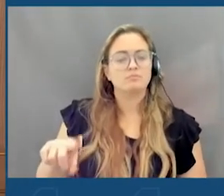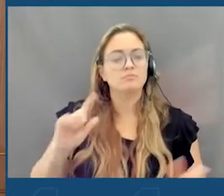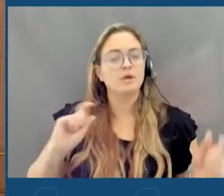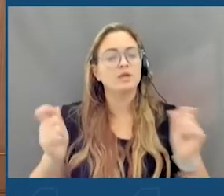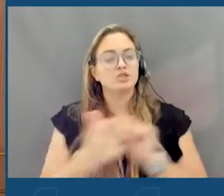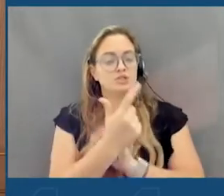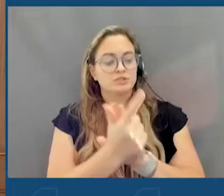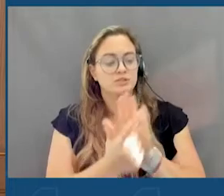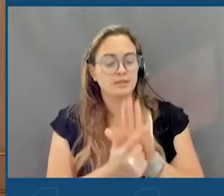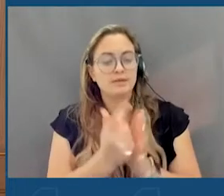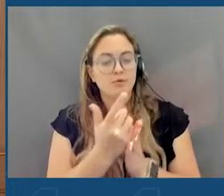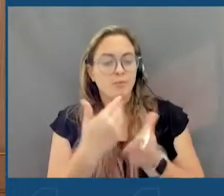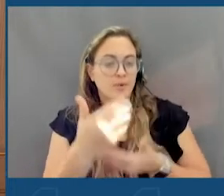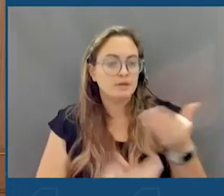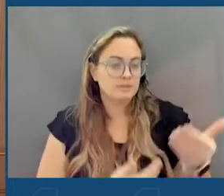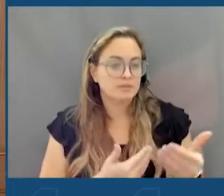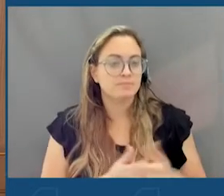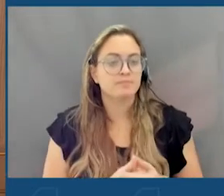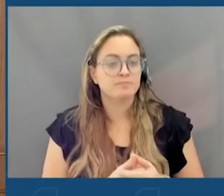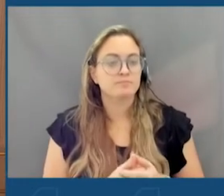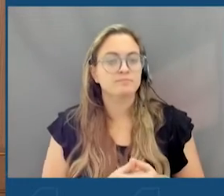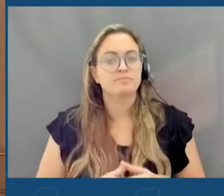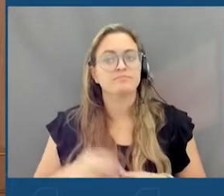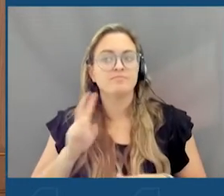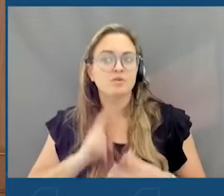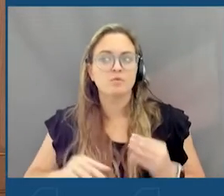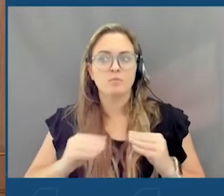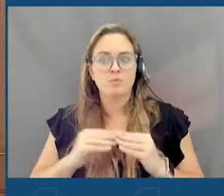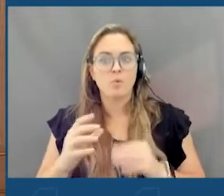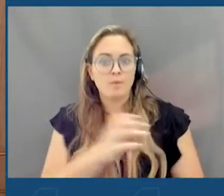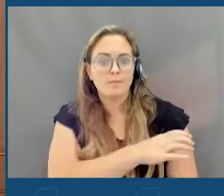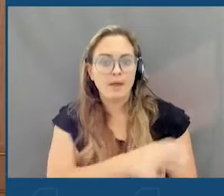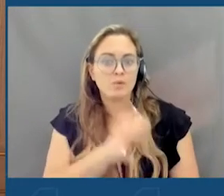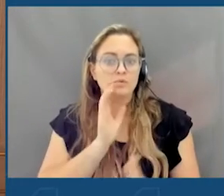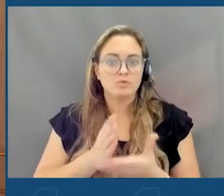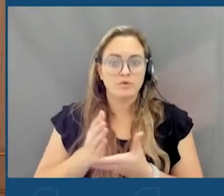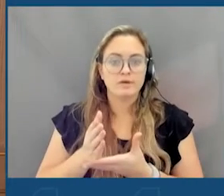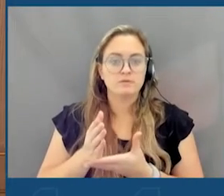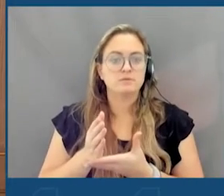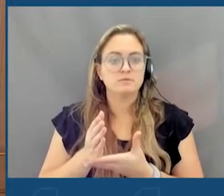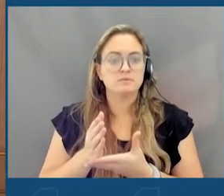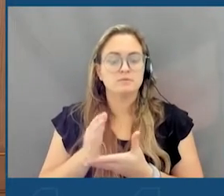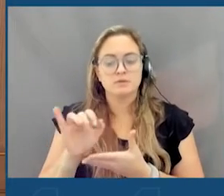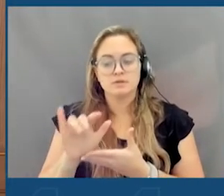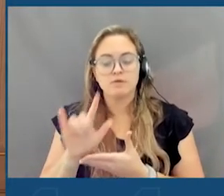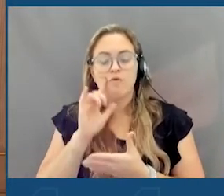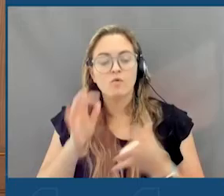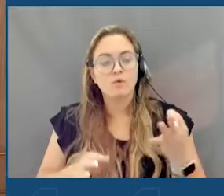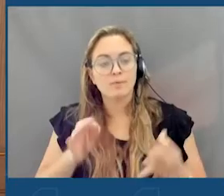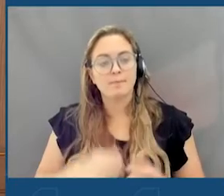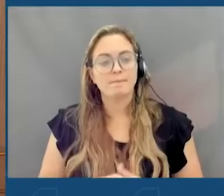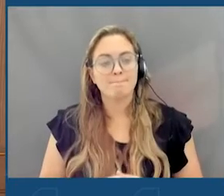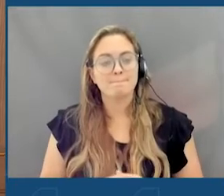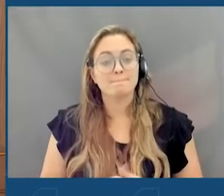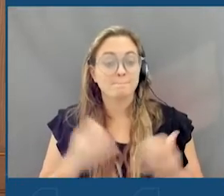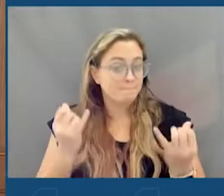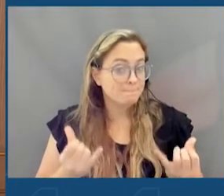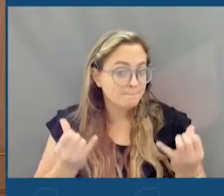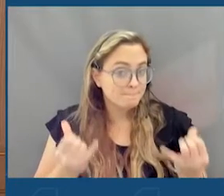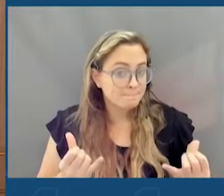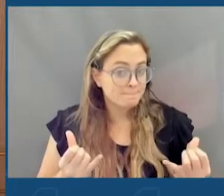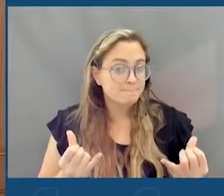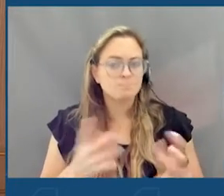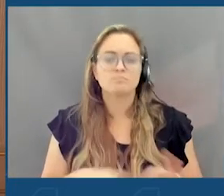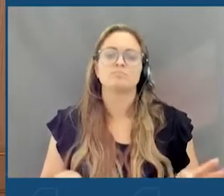legal process, giving victims more power to their rights in civil court. So today is an